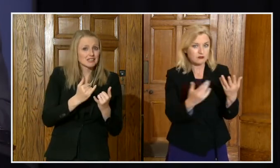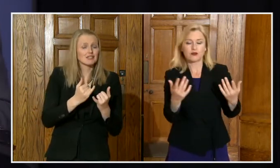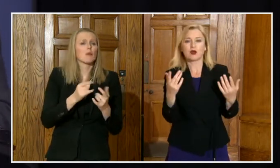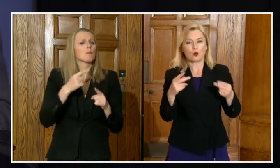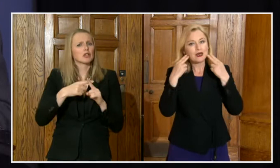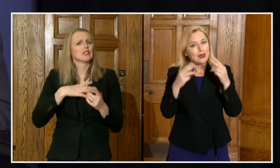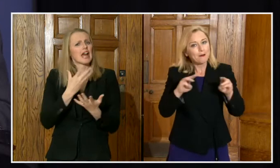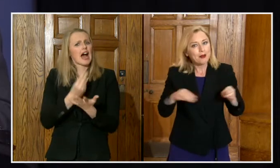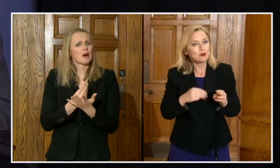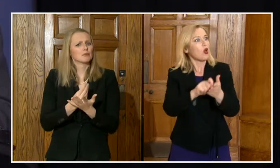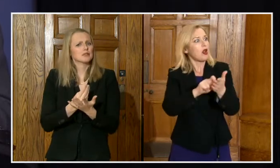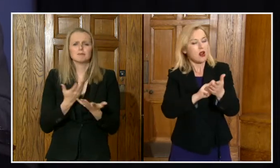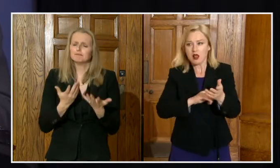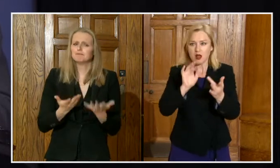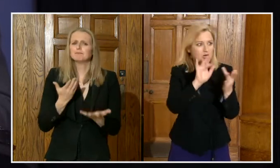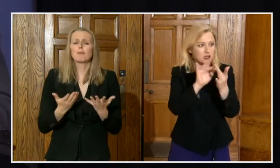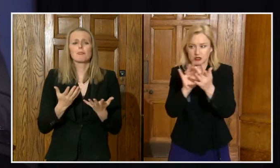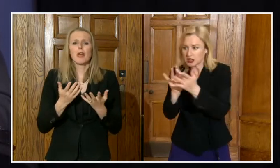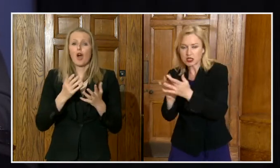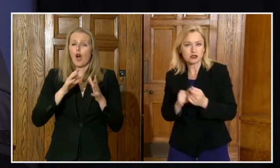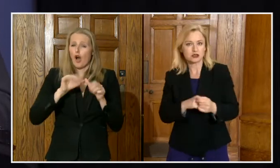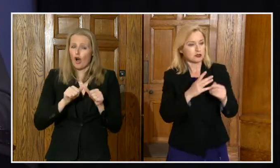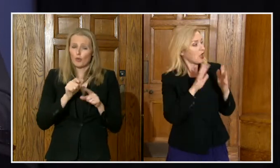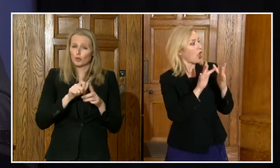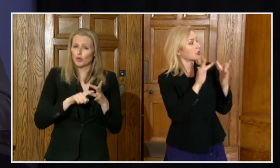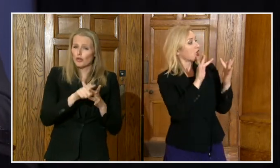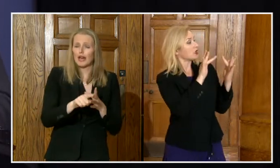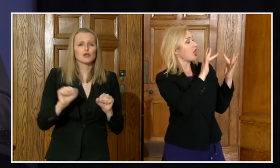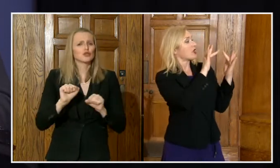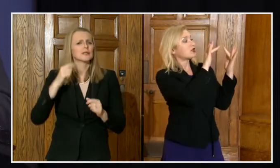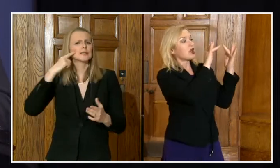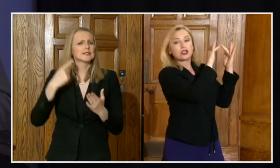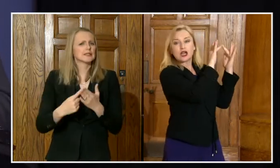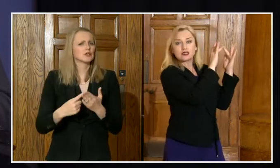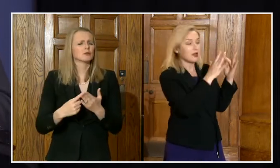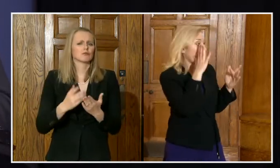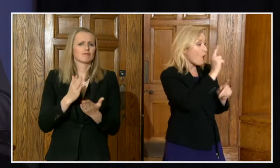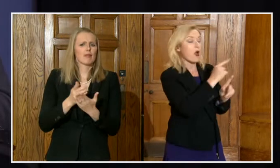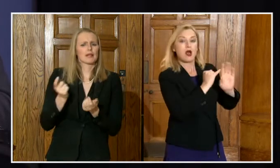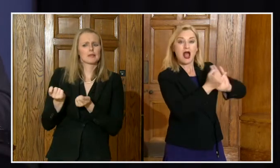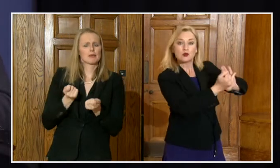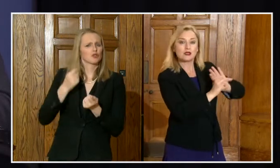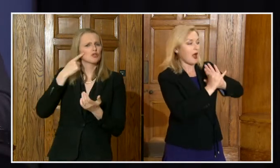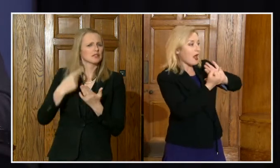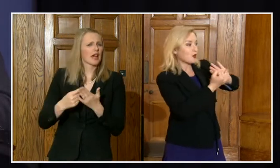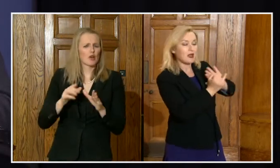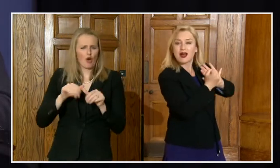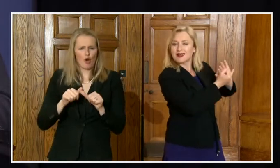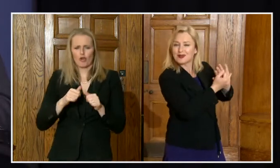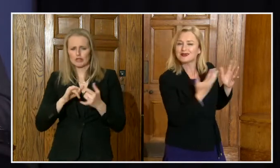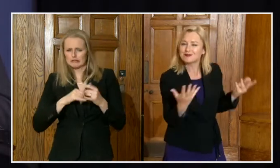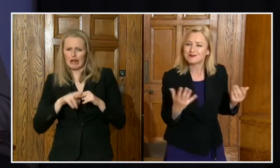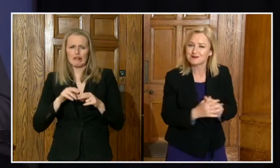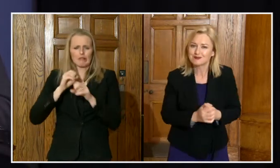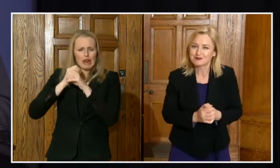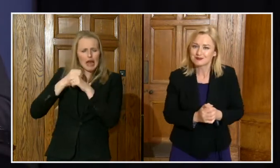No decision has been made around the detail of that yet, and that ultimately will be a matter for the Minister and the Executive in